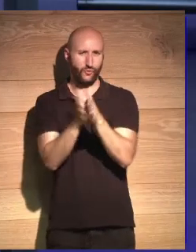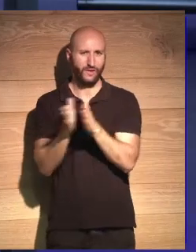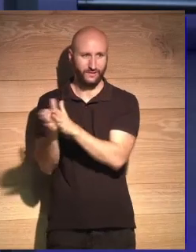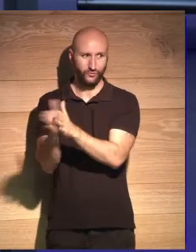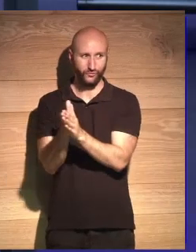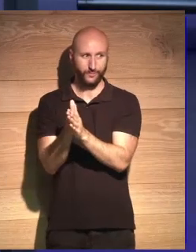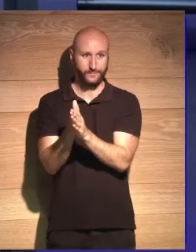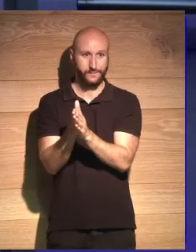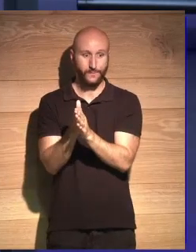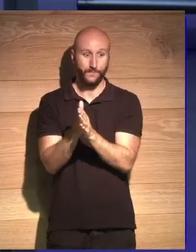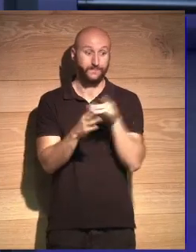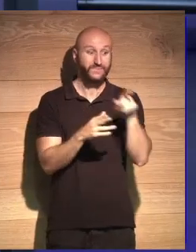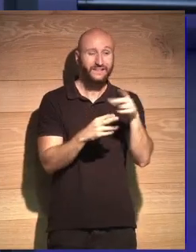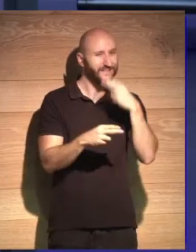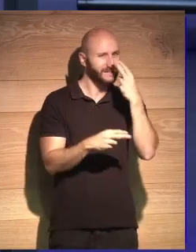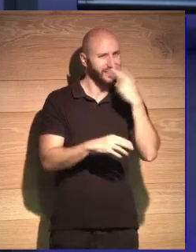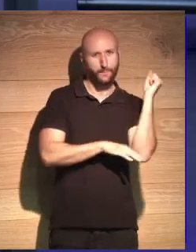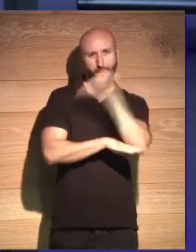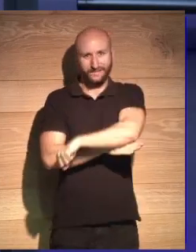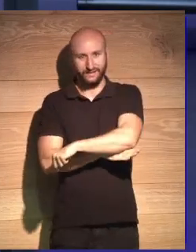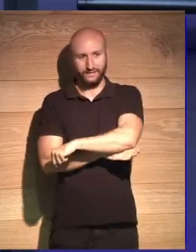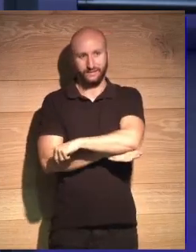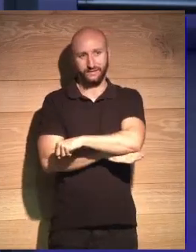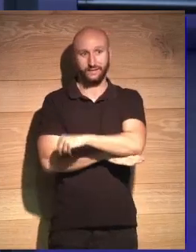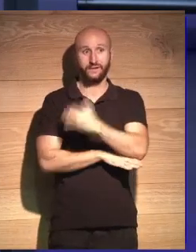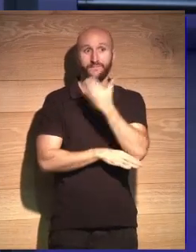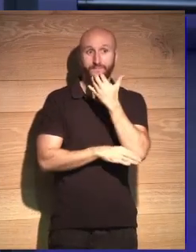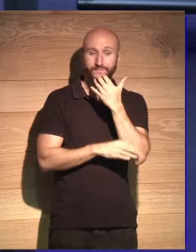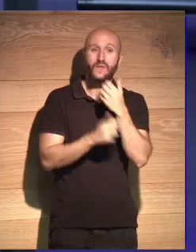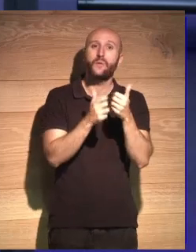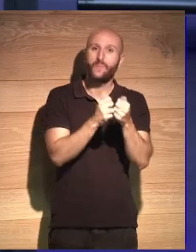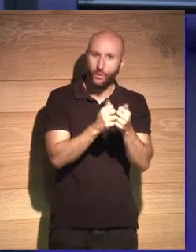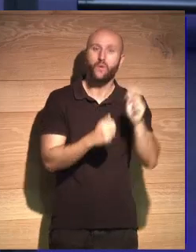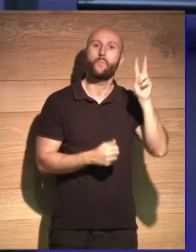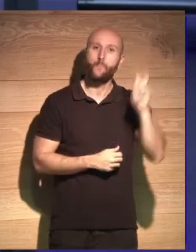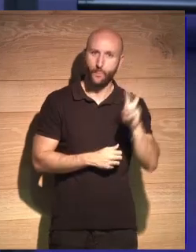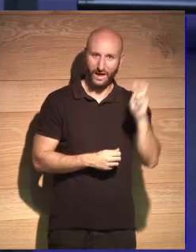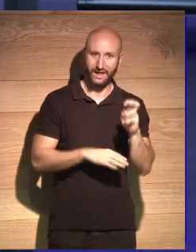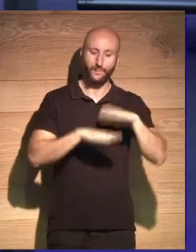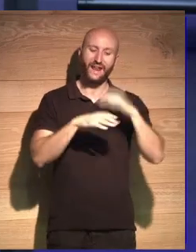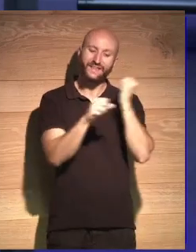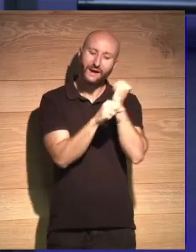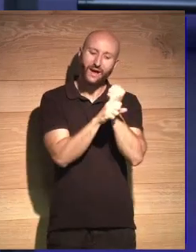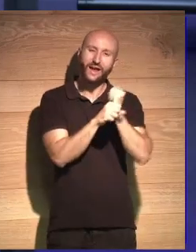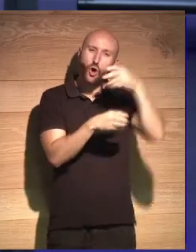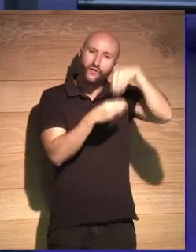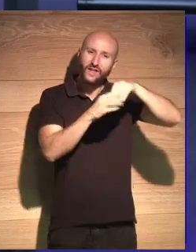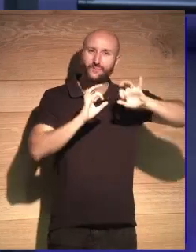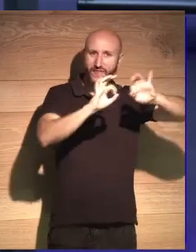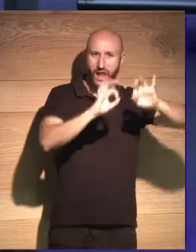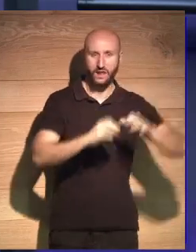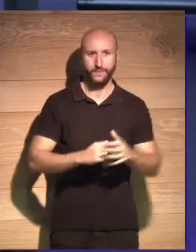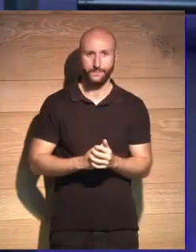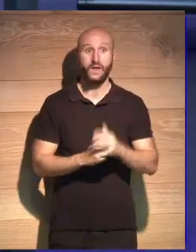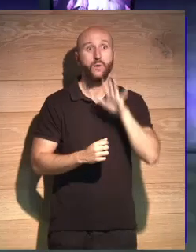the students from the rest of the groups. They were much more interesting. So there are certain video games that can be more